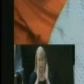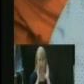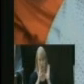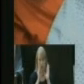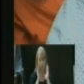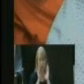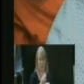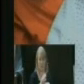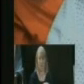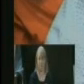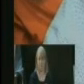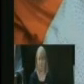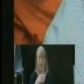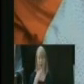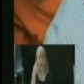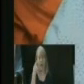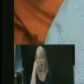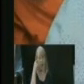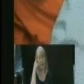think ultimately,